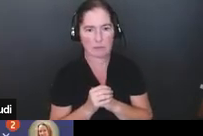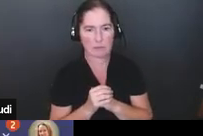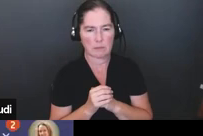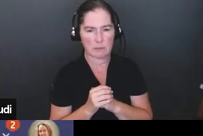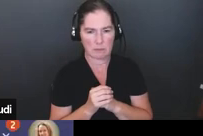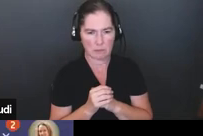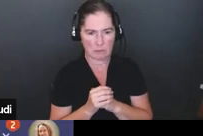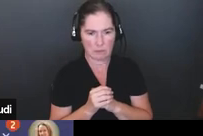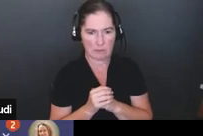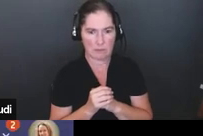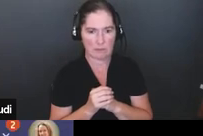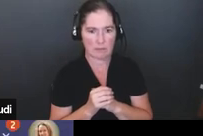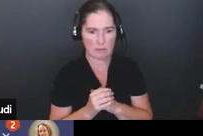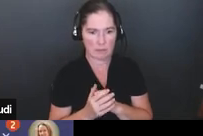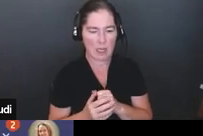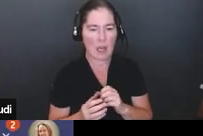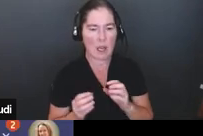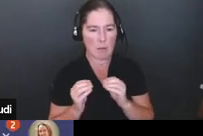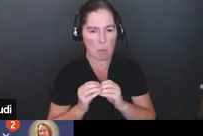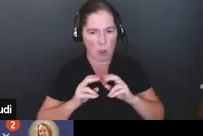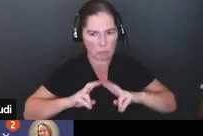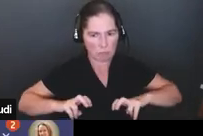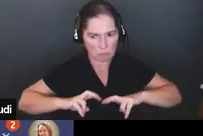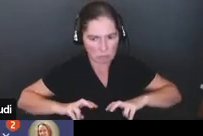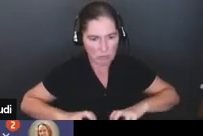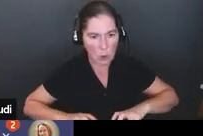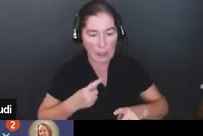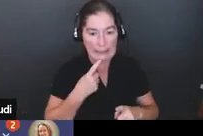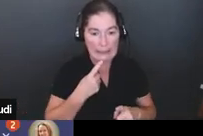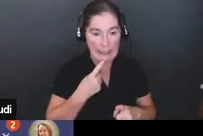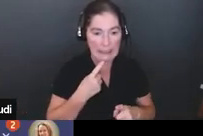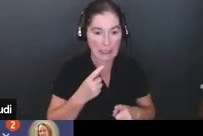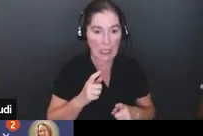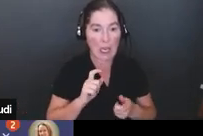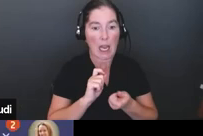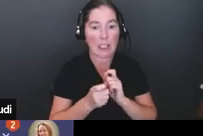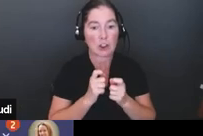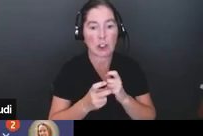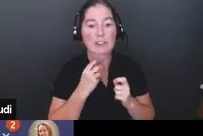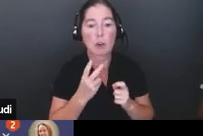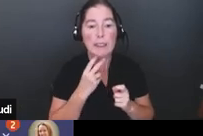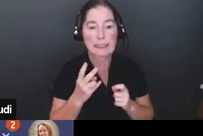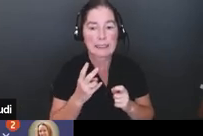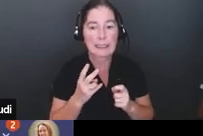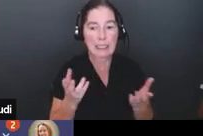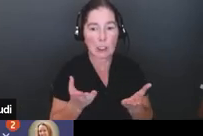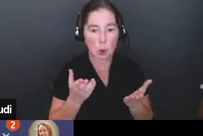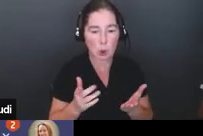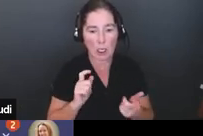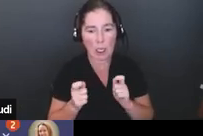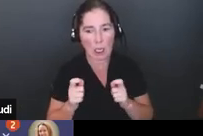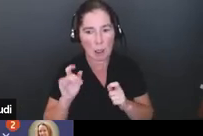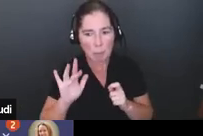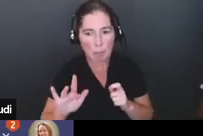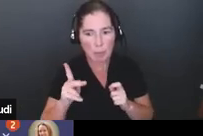And it's going to let me get further into her assignment. Look, it says adjust voice settings here. Select the play buttons to listen.